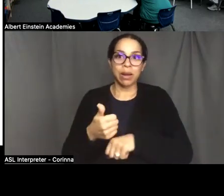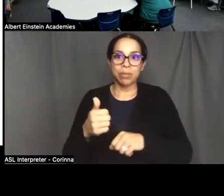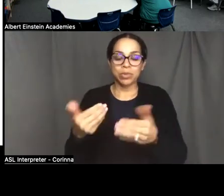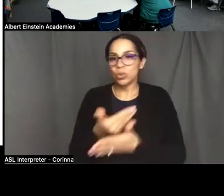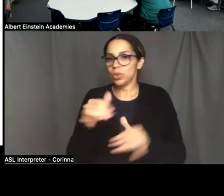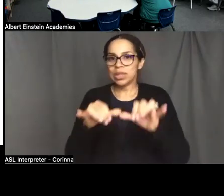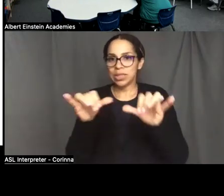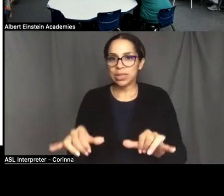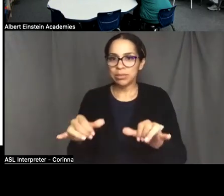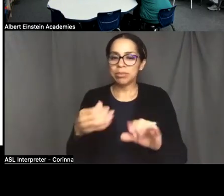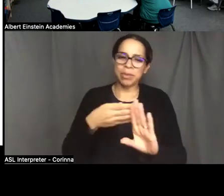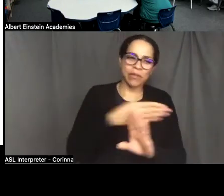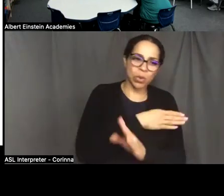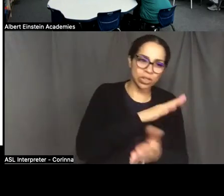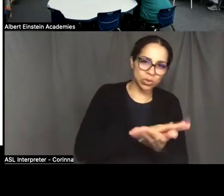don't miss something.